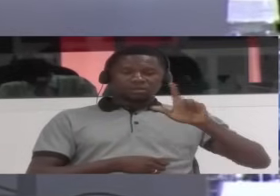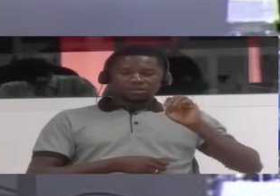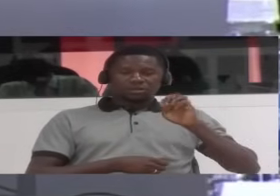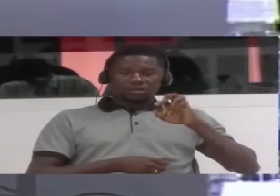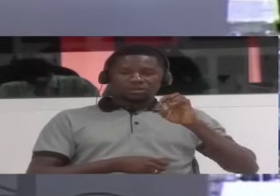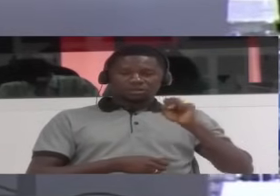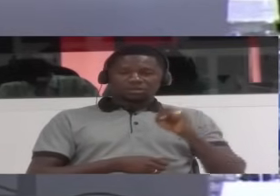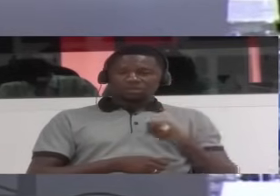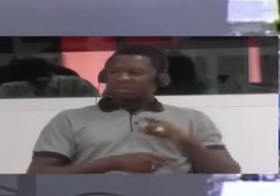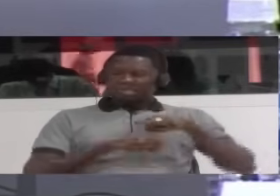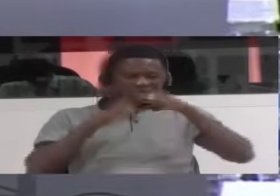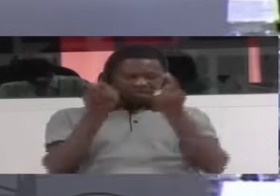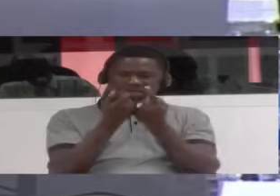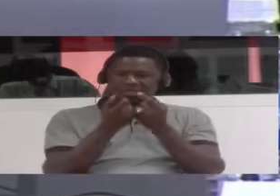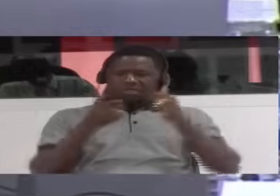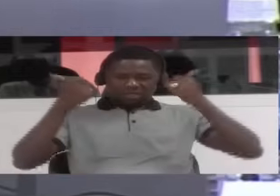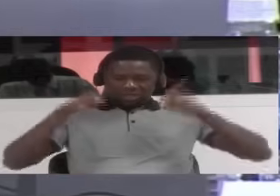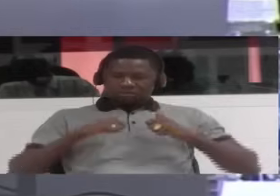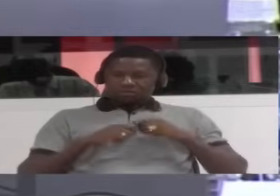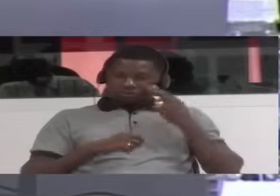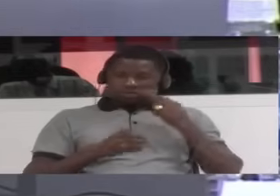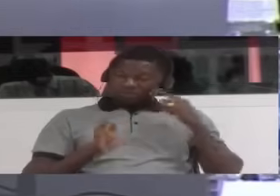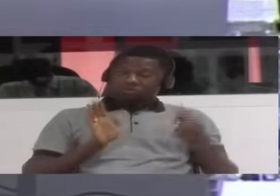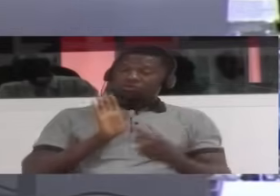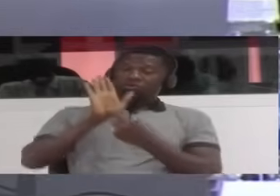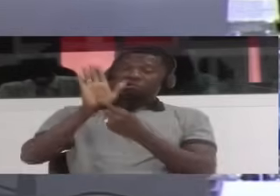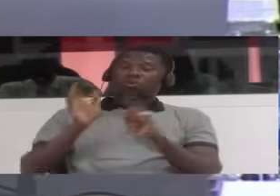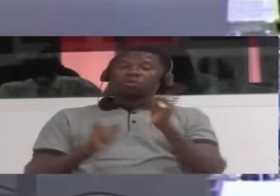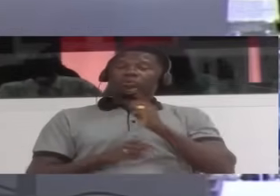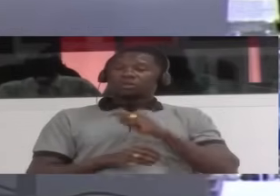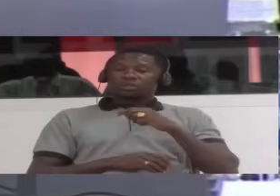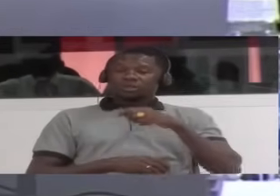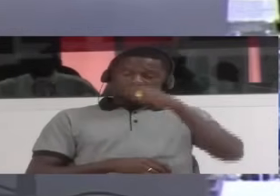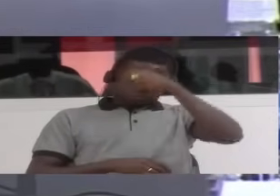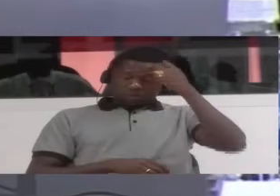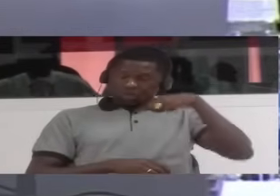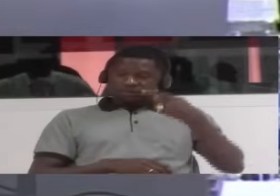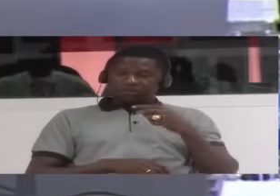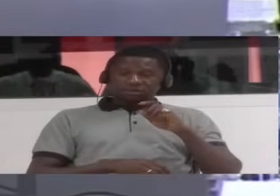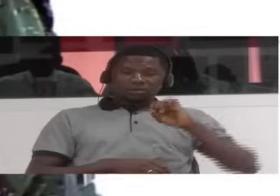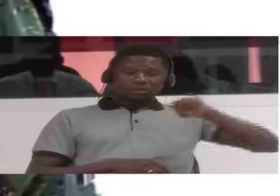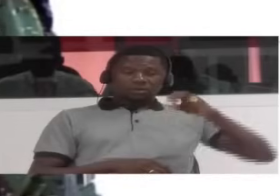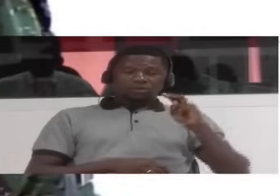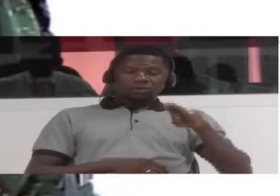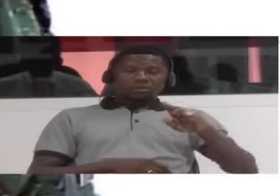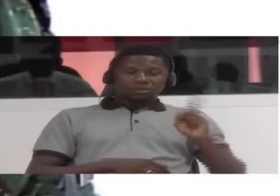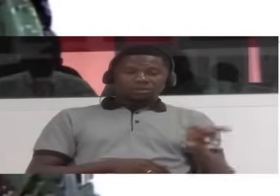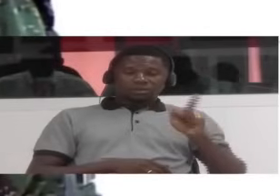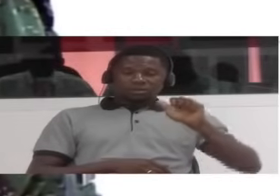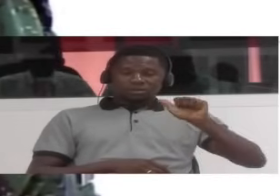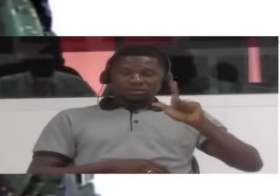occur? Yes. Which highlighted what the role of the junglers would later become?